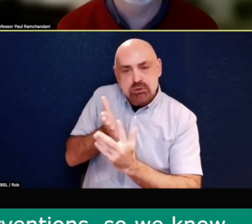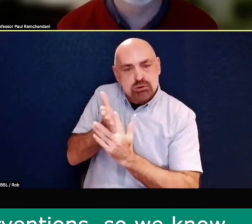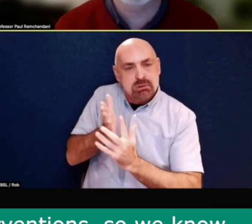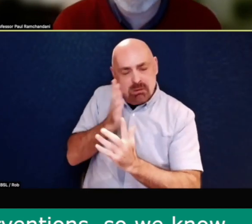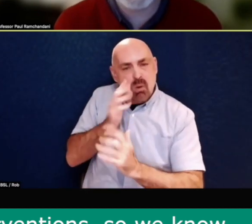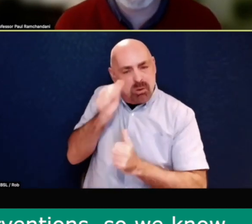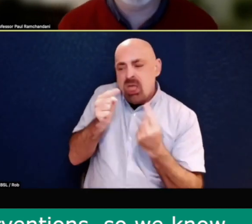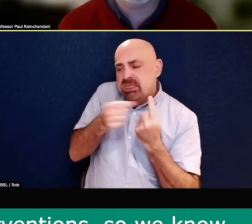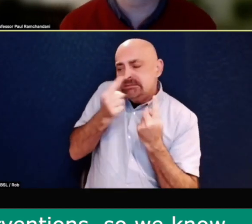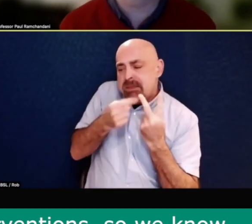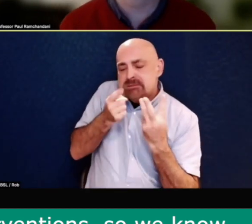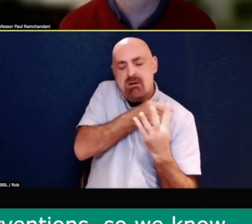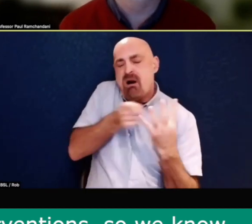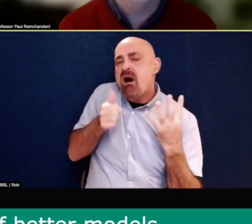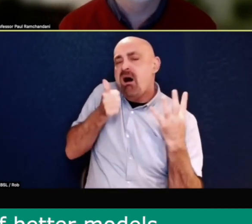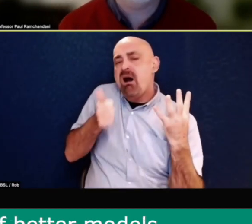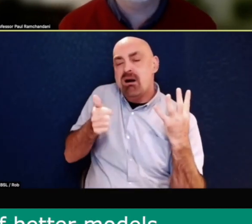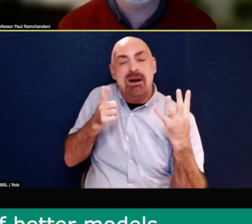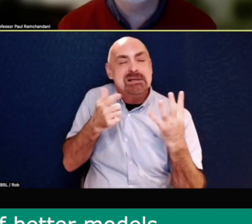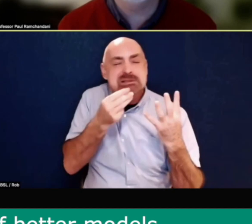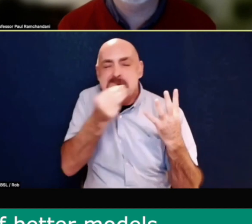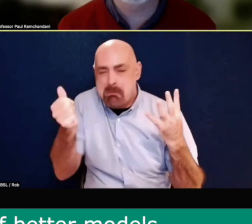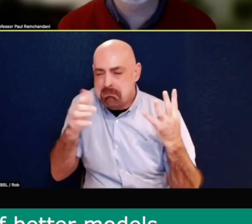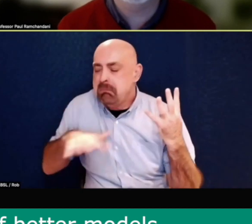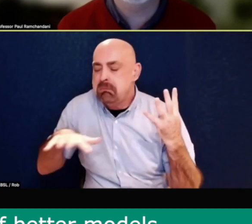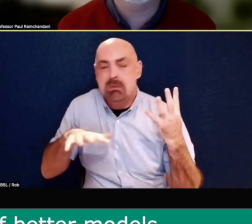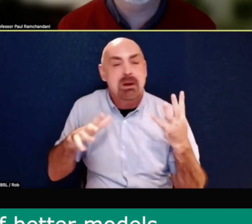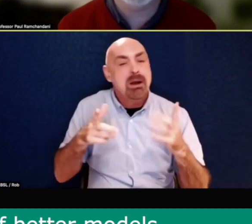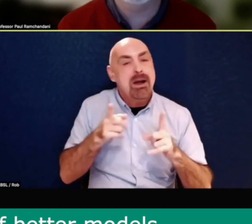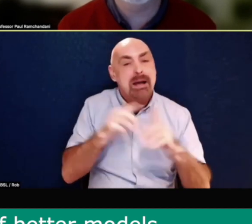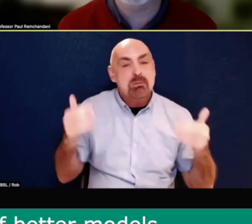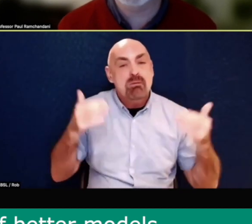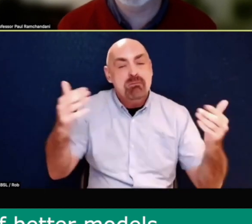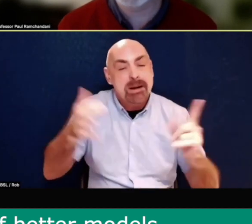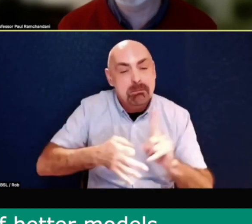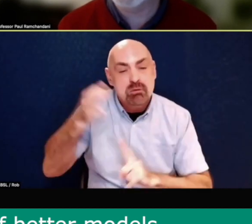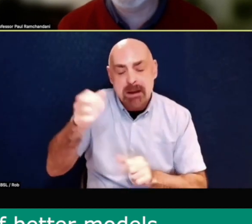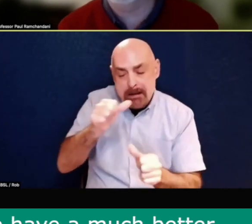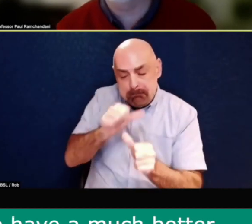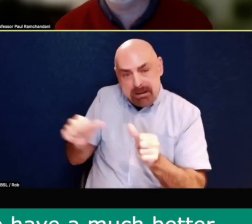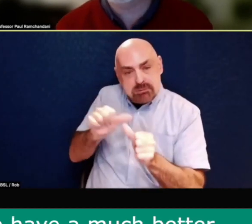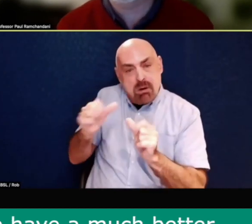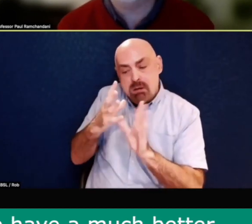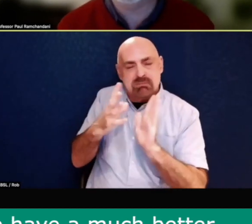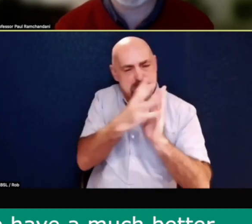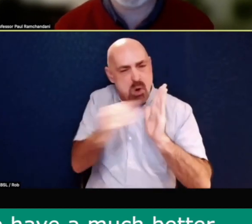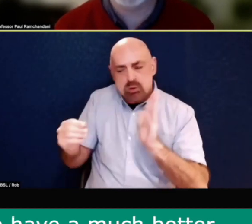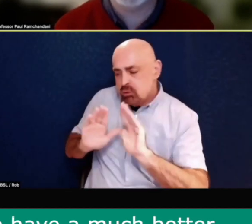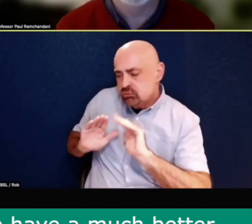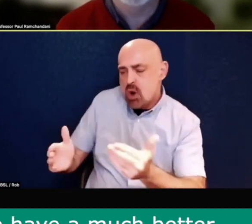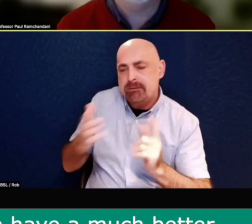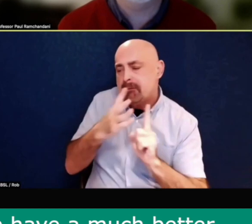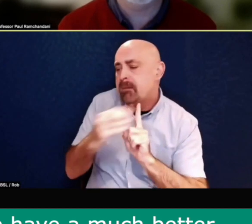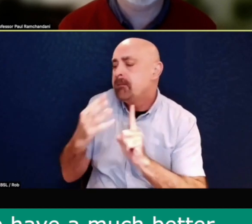effective in some circumstances. And we certainly moved forward in terms of better models of service delivery. There's still a long way to go and it's